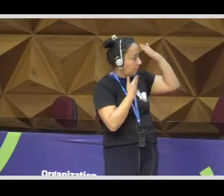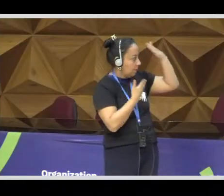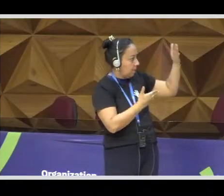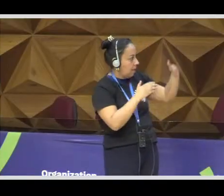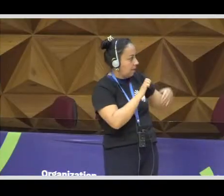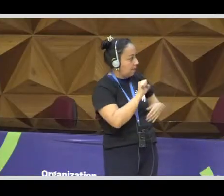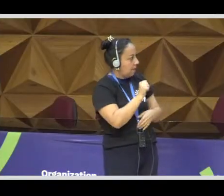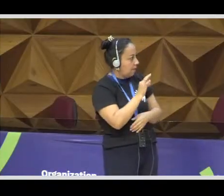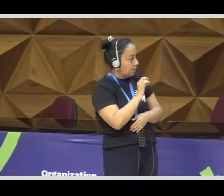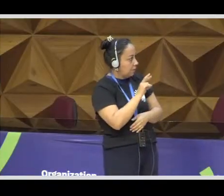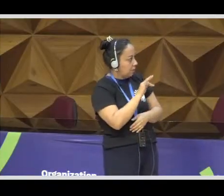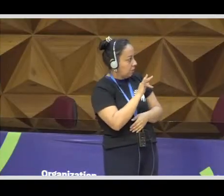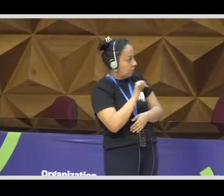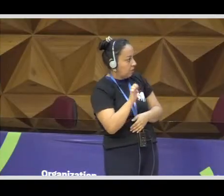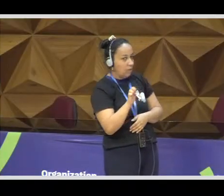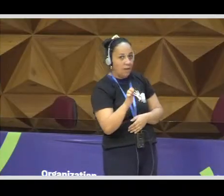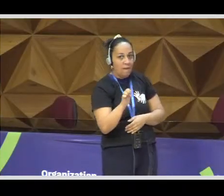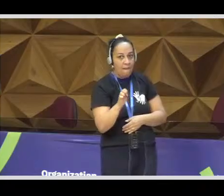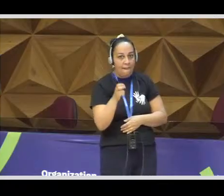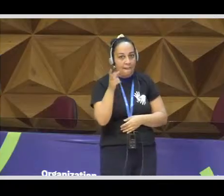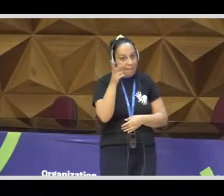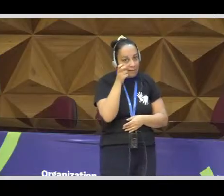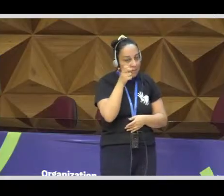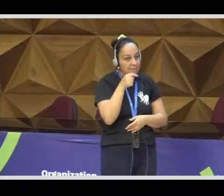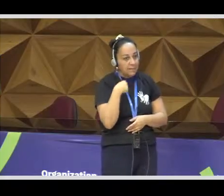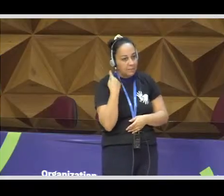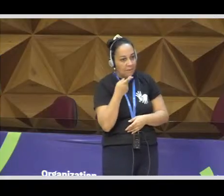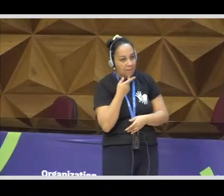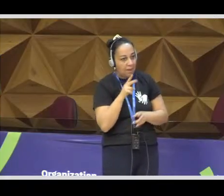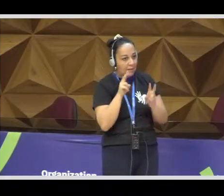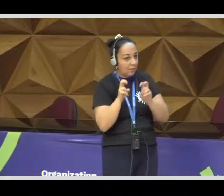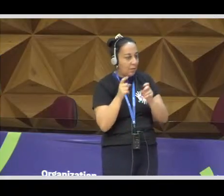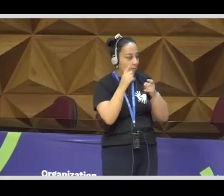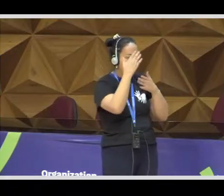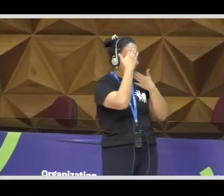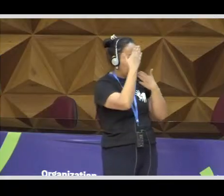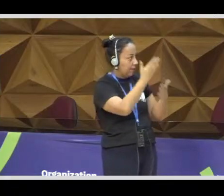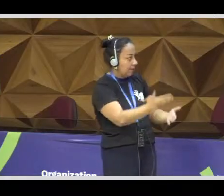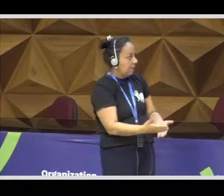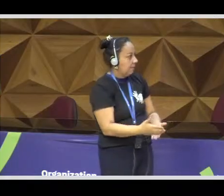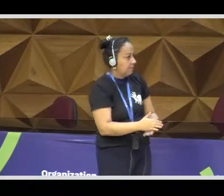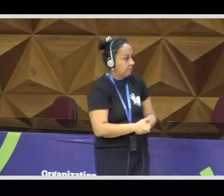than me. And I will be back for questions later on. Thank you, Marco.